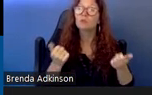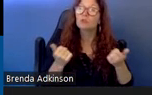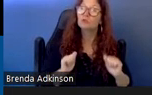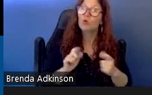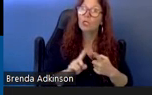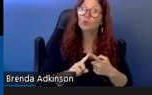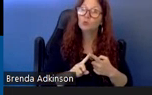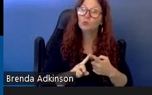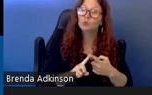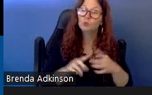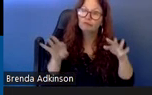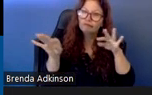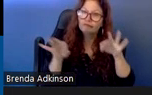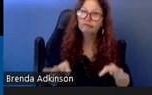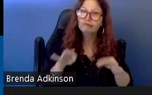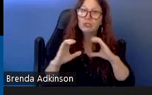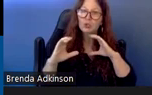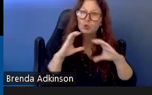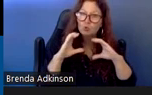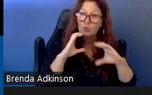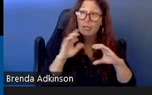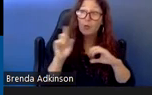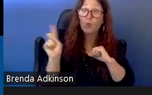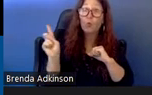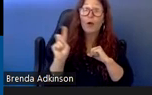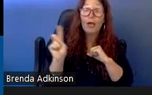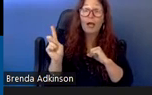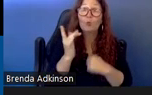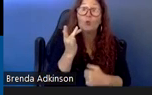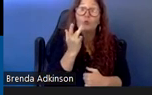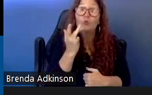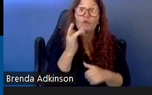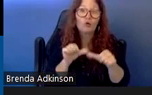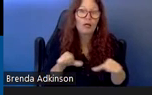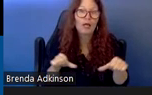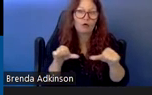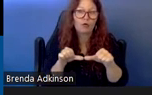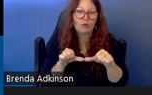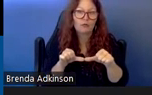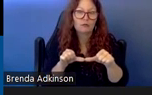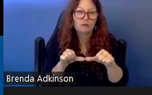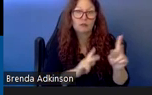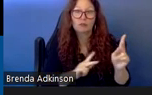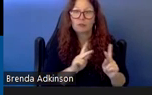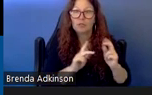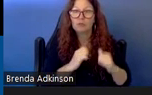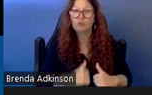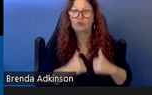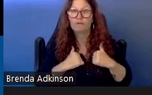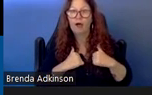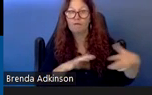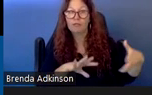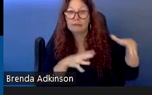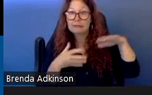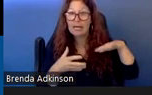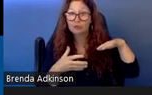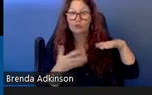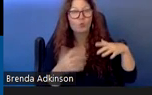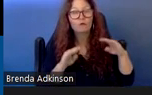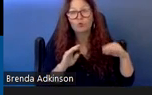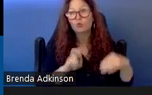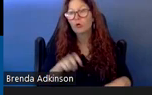where we would like to place survivors so that they don't have to continually move